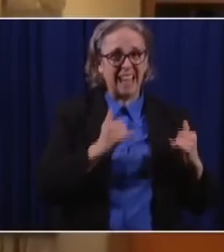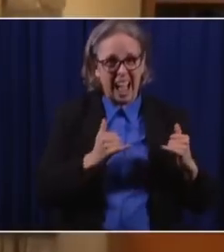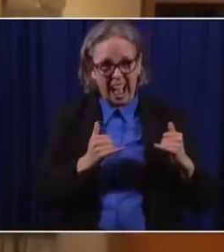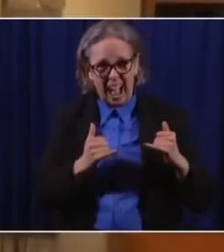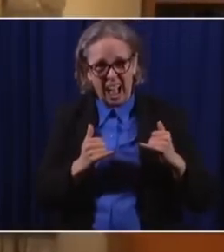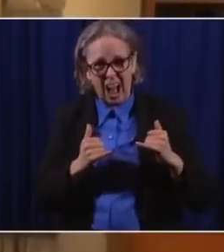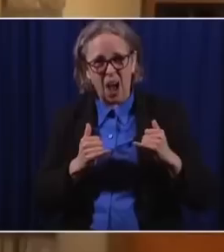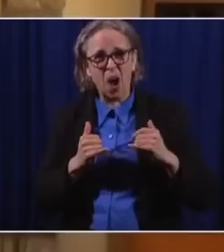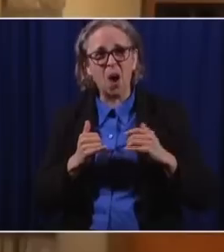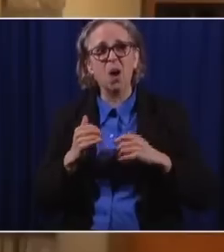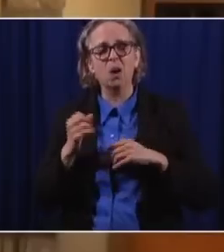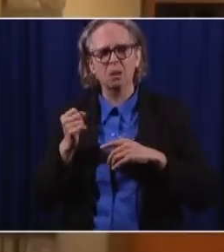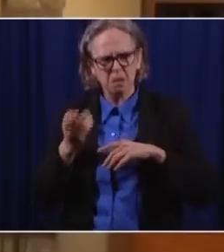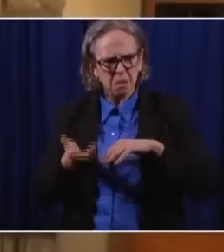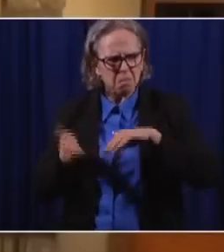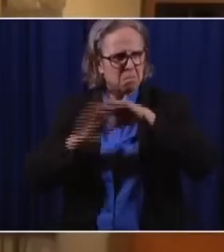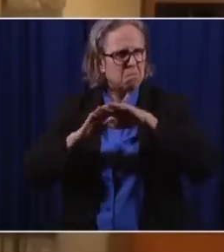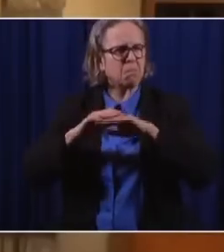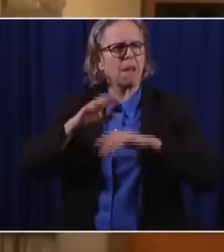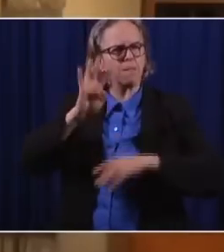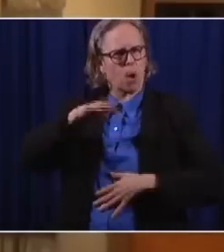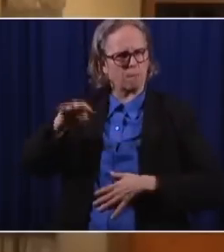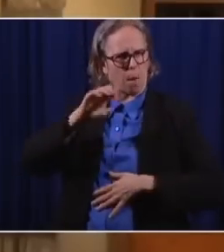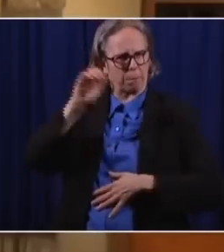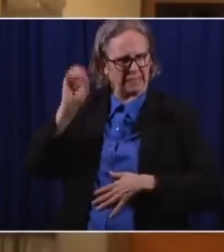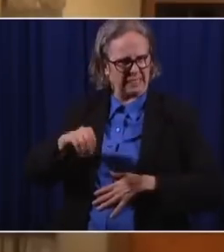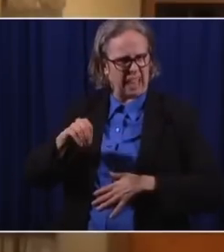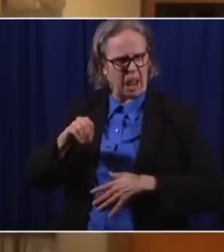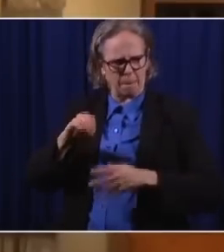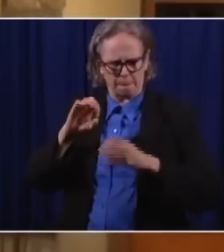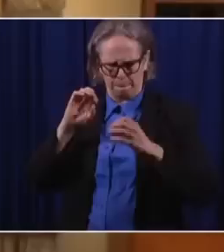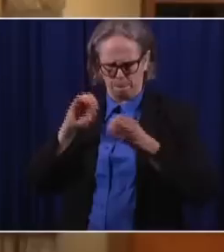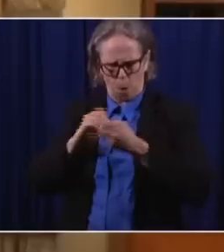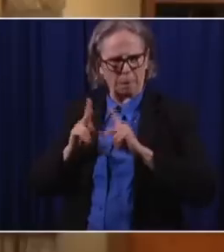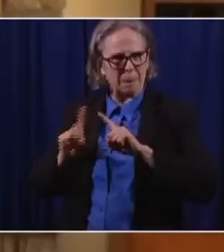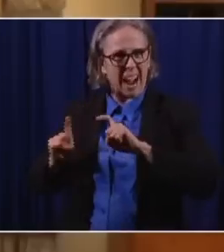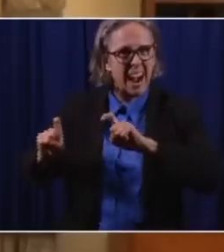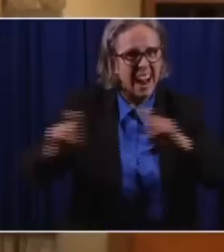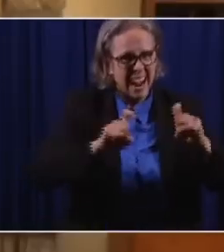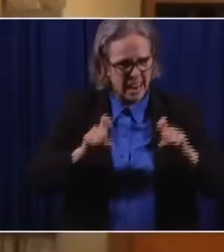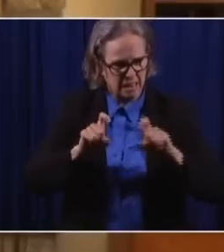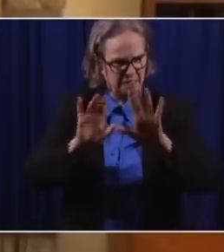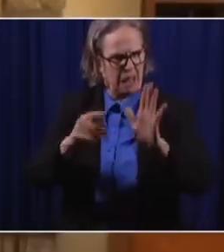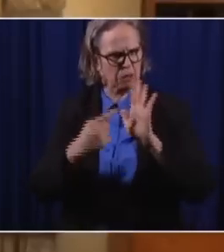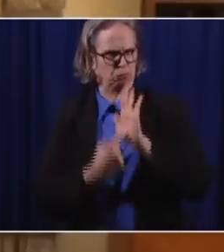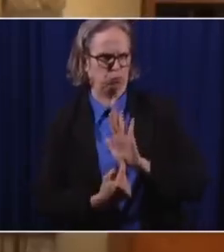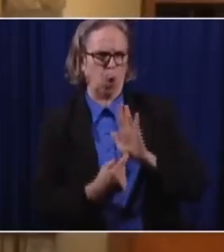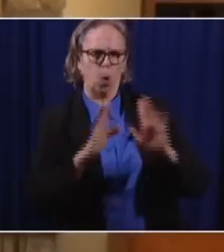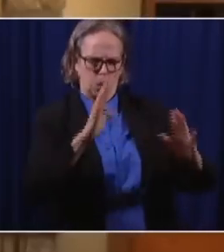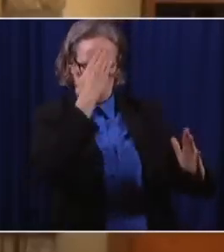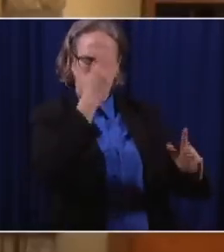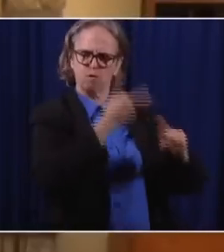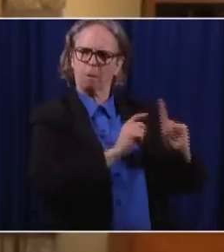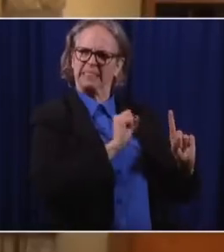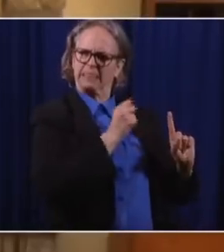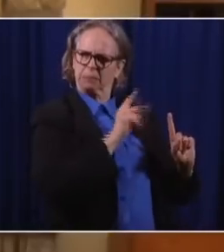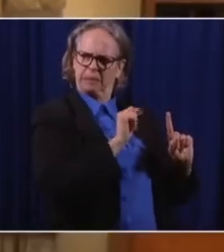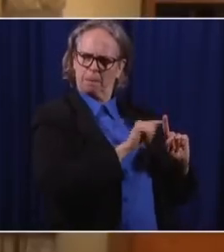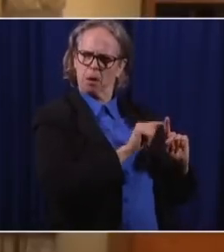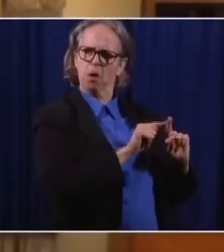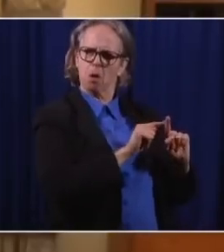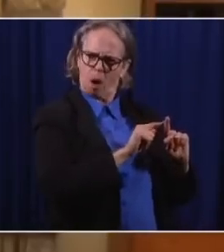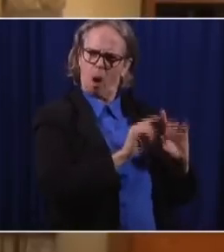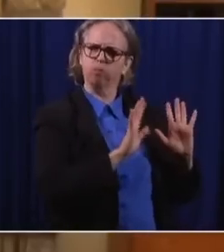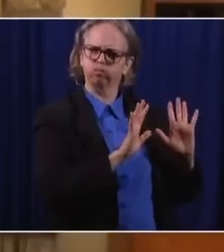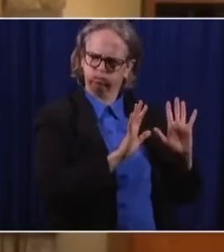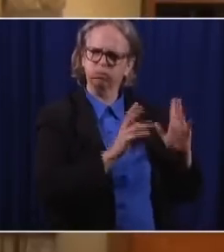till November 3rd. So total testing has increased 44%. We're happy with that. We want to continue